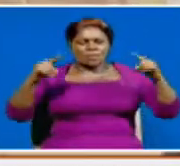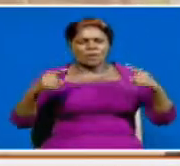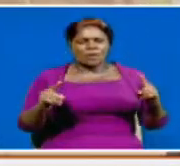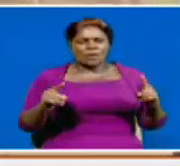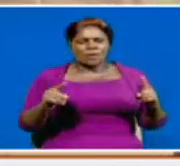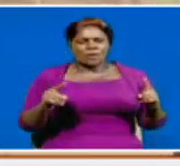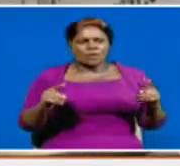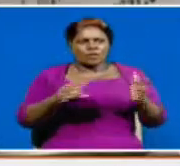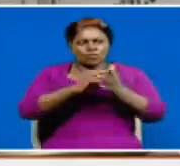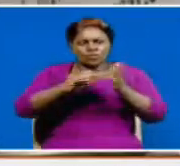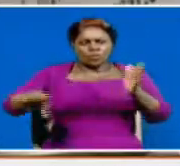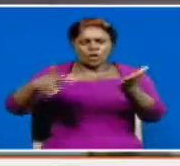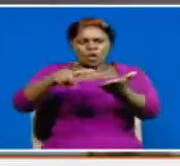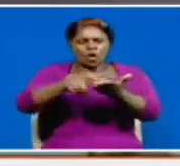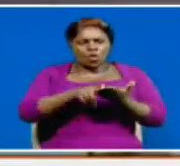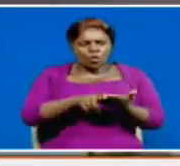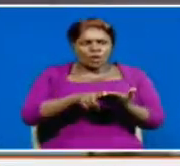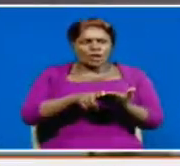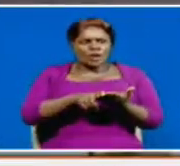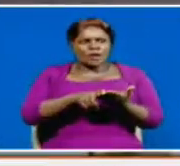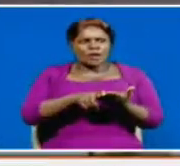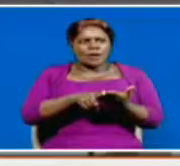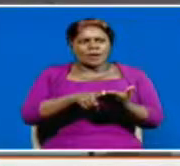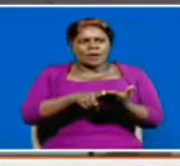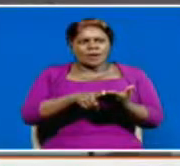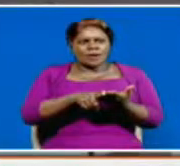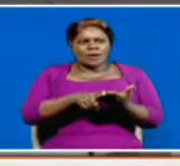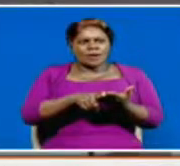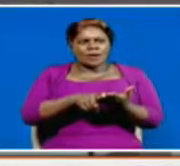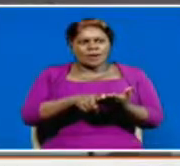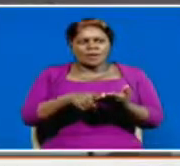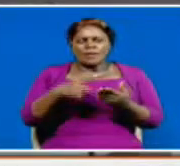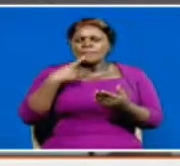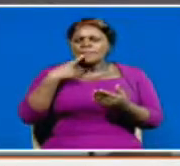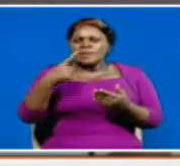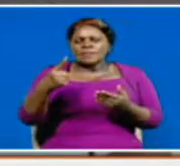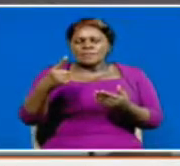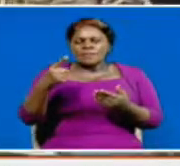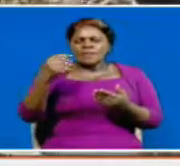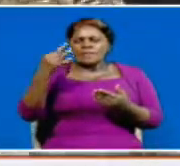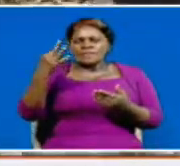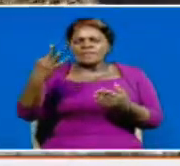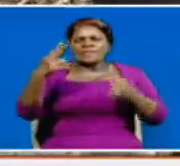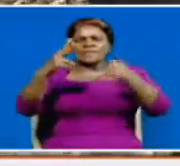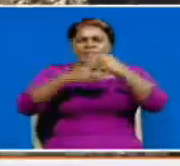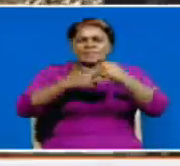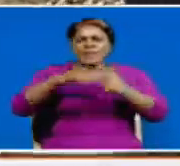kufutilia mbali madeni ya viwanda vya sukari takriban shilingi bilioni 117.